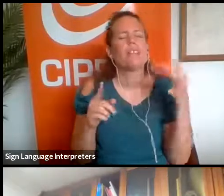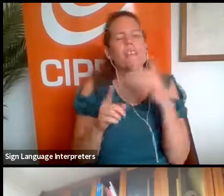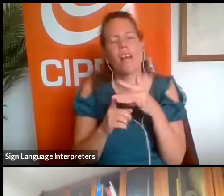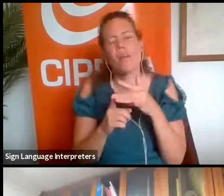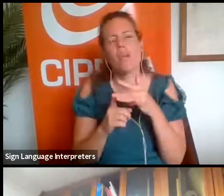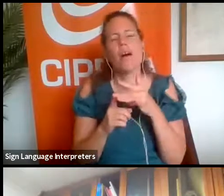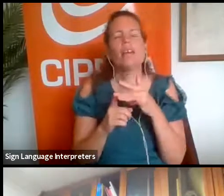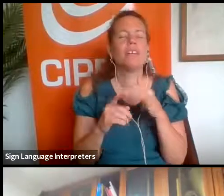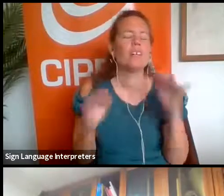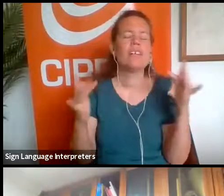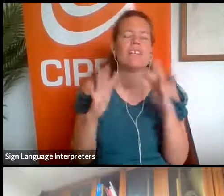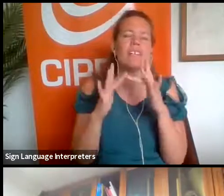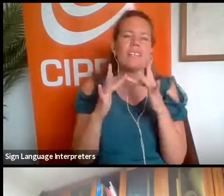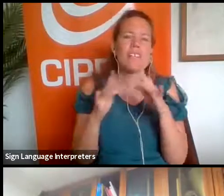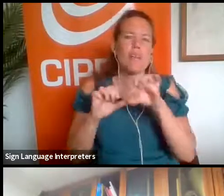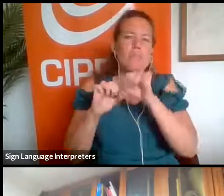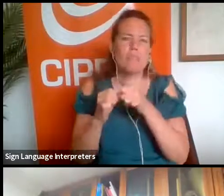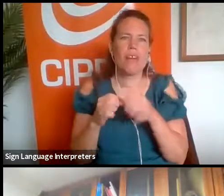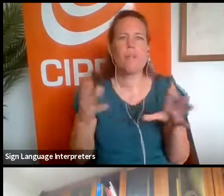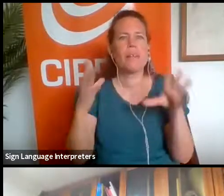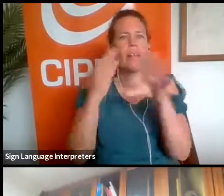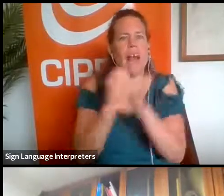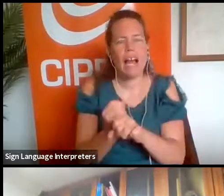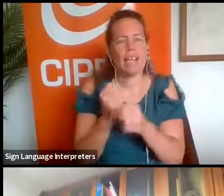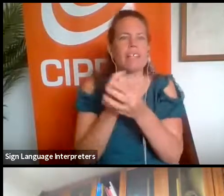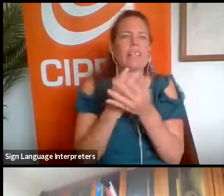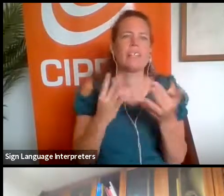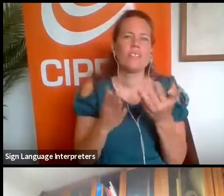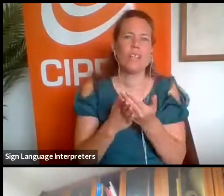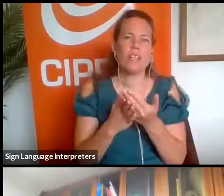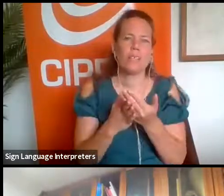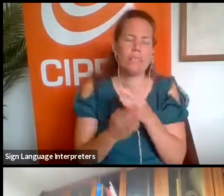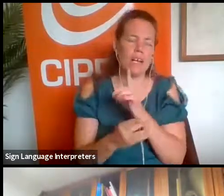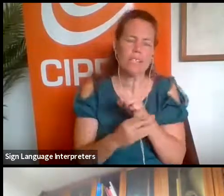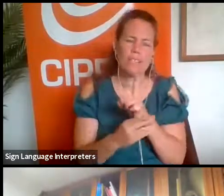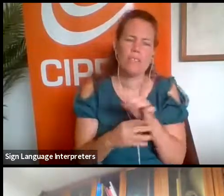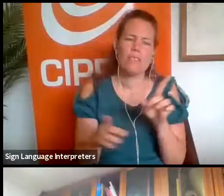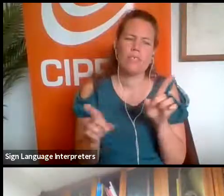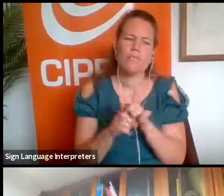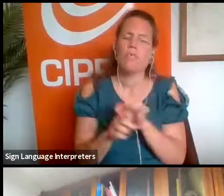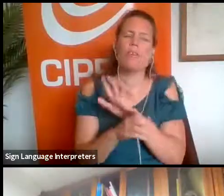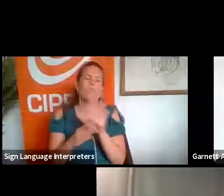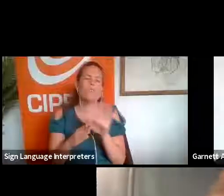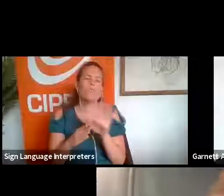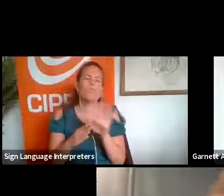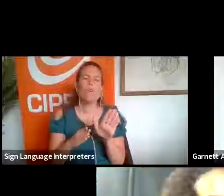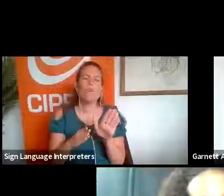that, it's really been that there is no localization of solutions